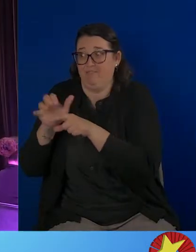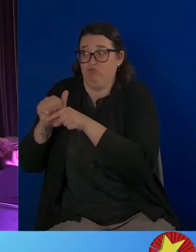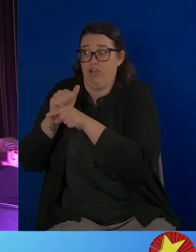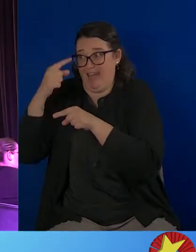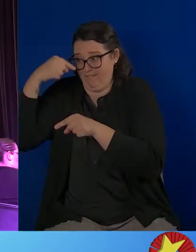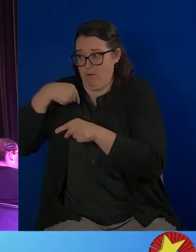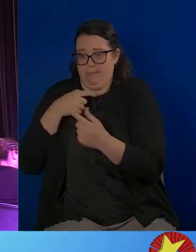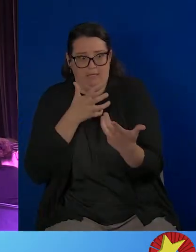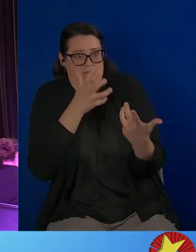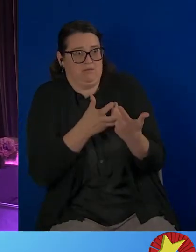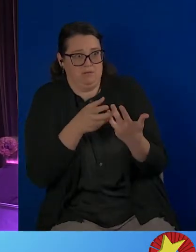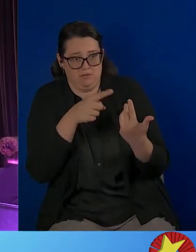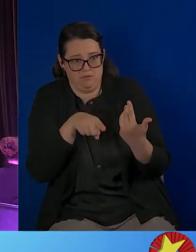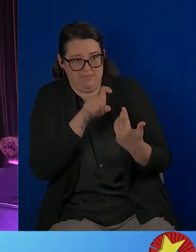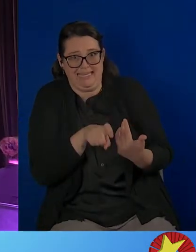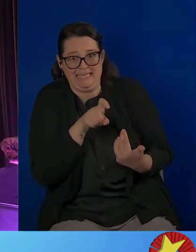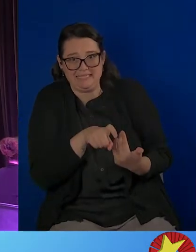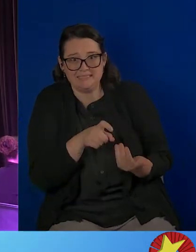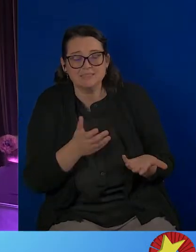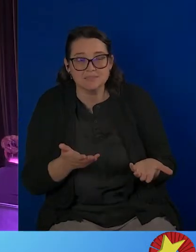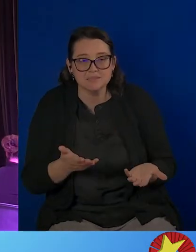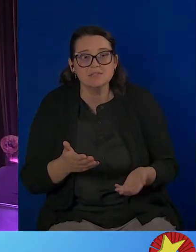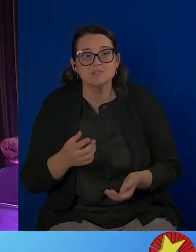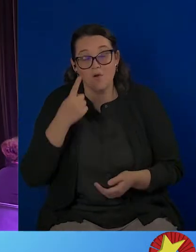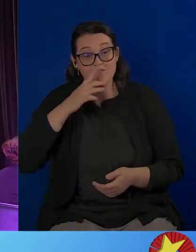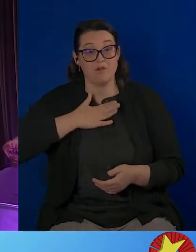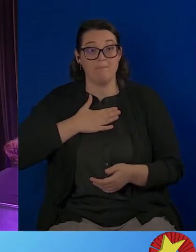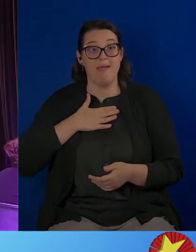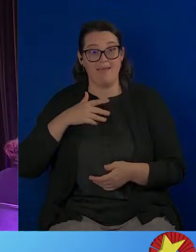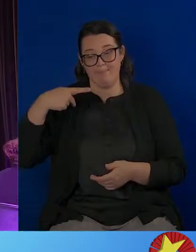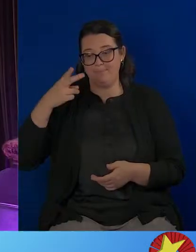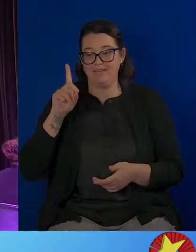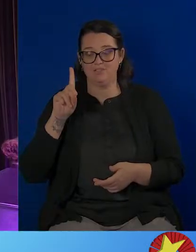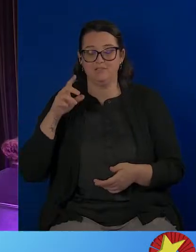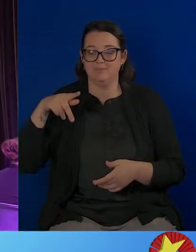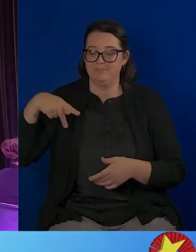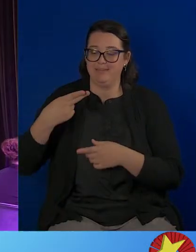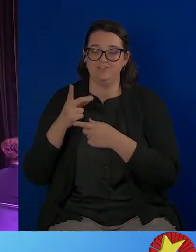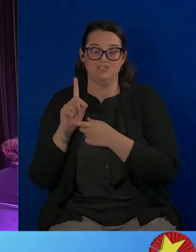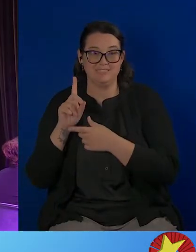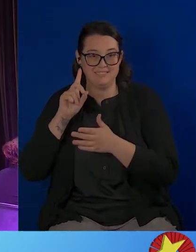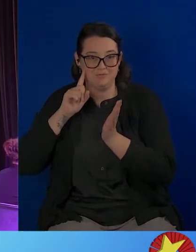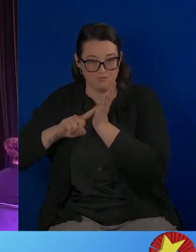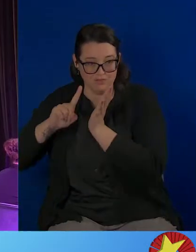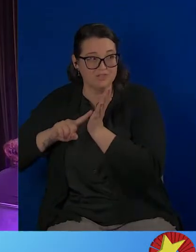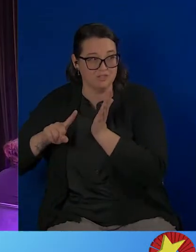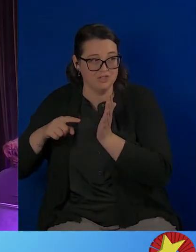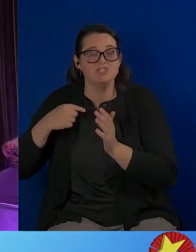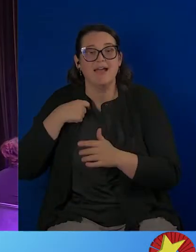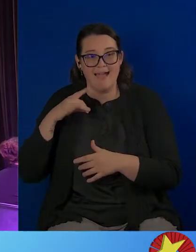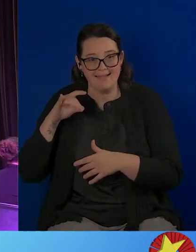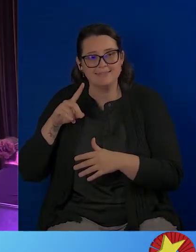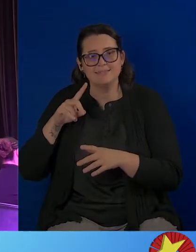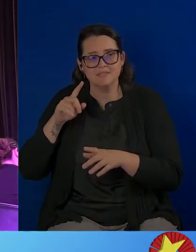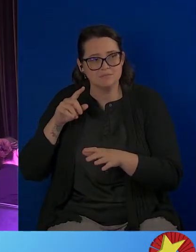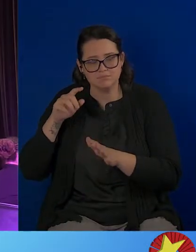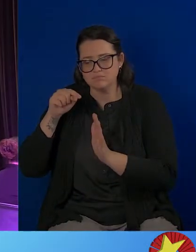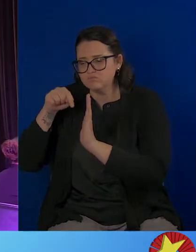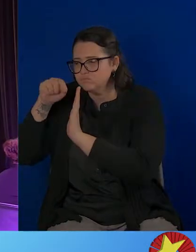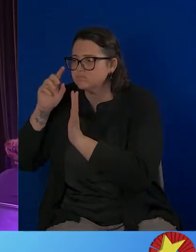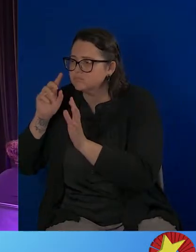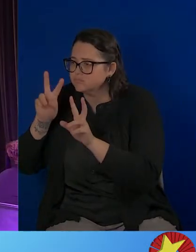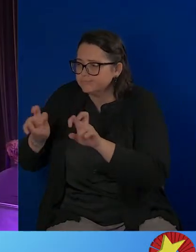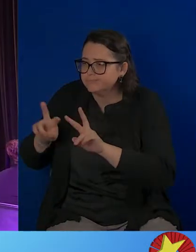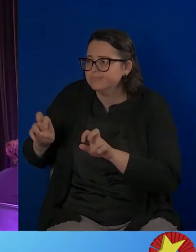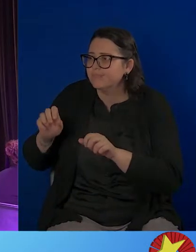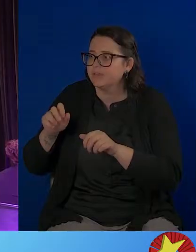do what needs to be done. In my dissertation research, it was a topic for training needed and training received by teachers of the visually impaired, and that has